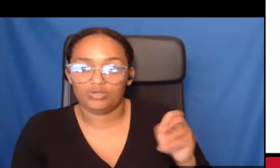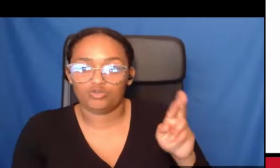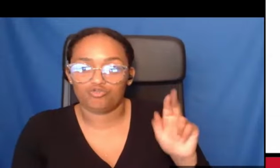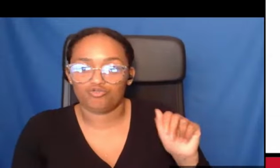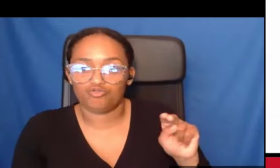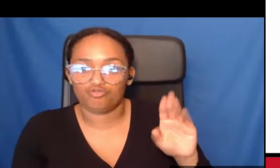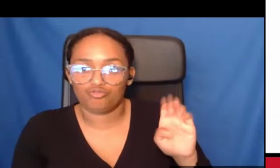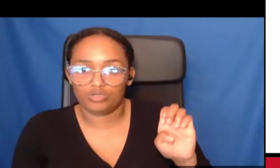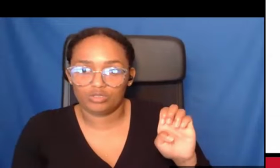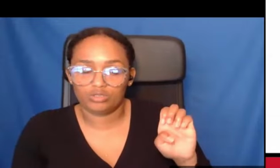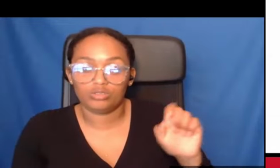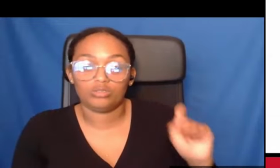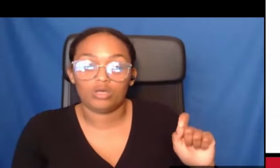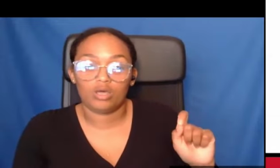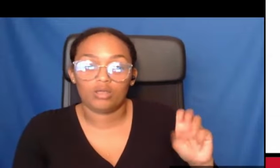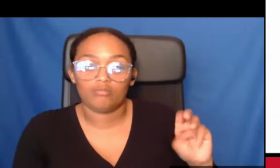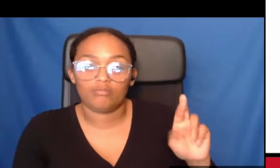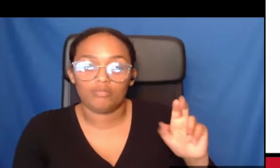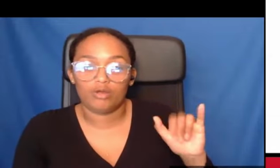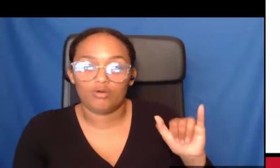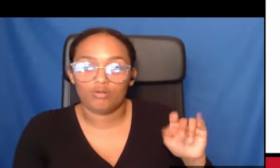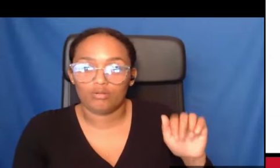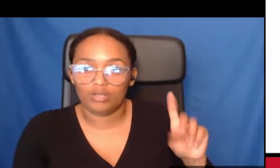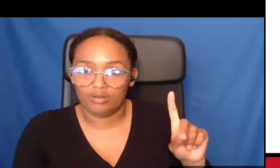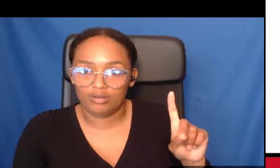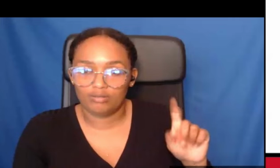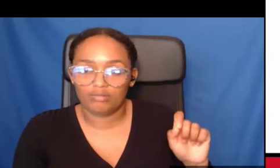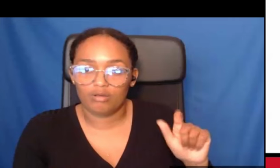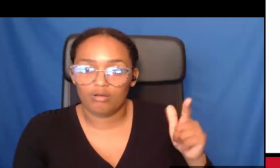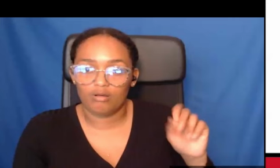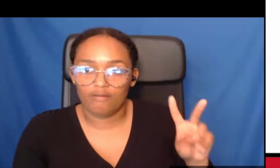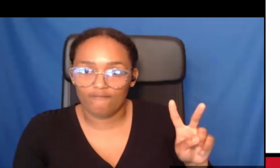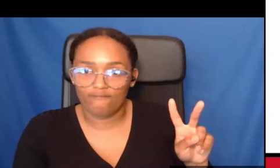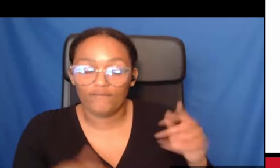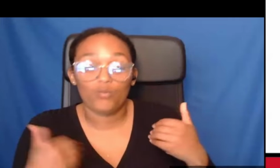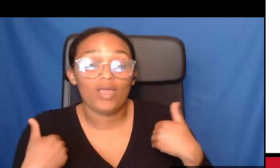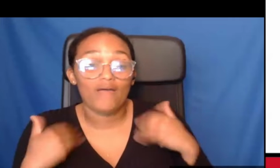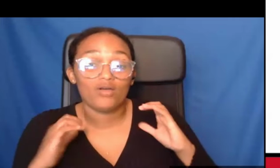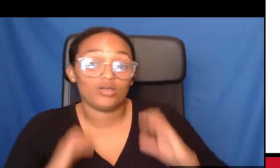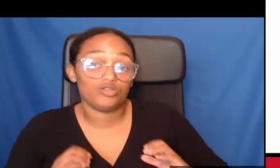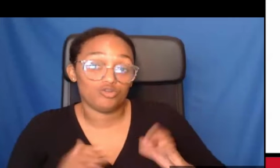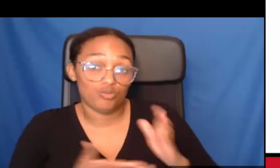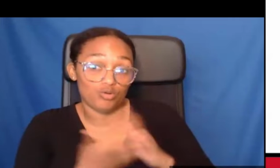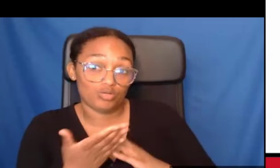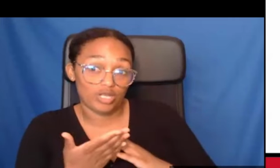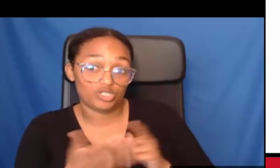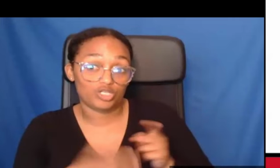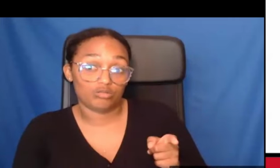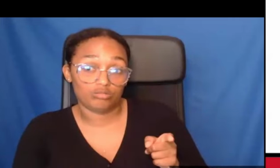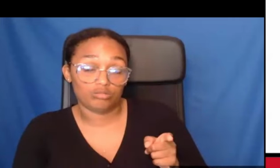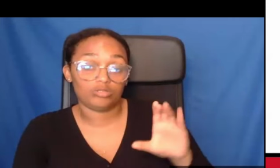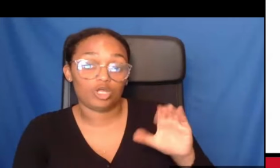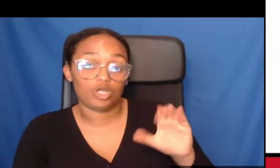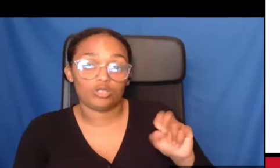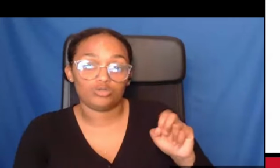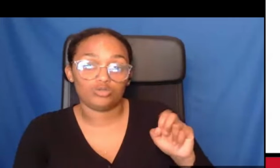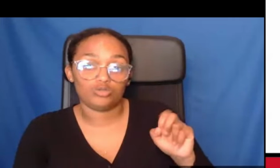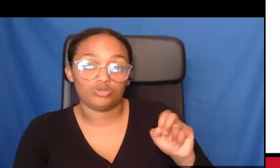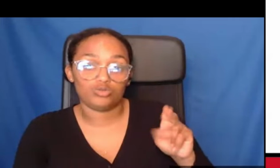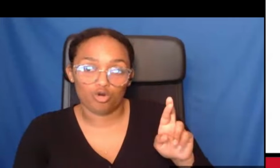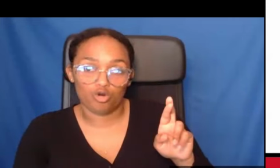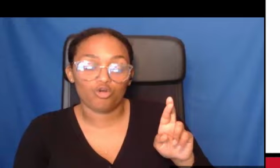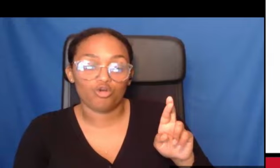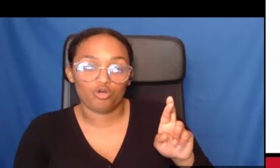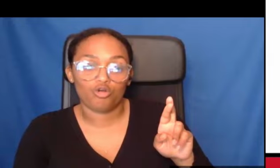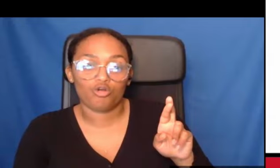insurance.maryland.gov. Our website has a consumer section that has lots and lots of information. We have